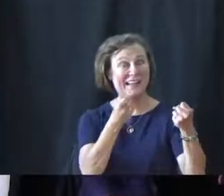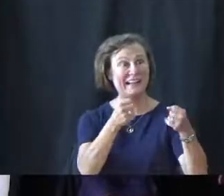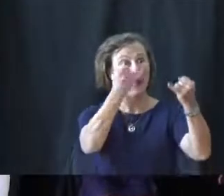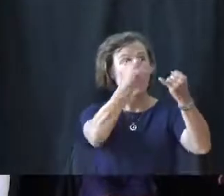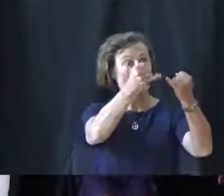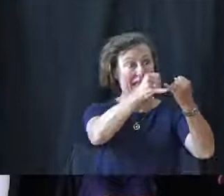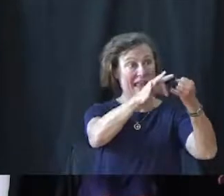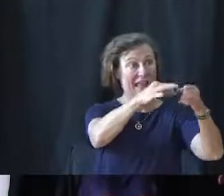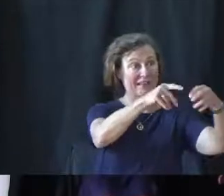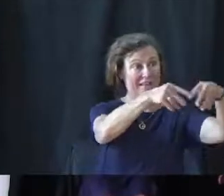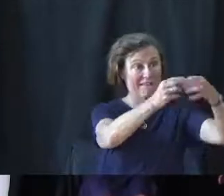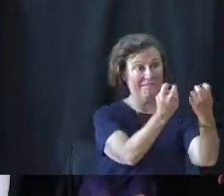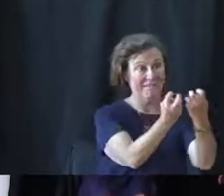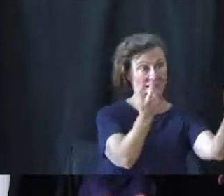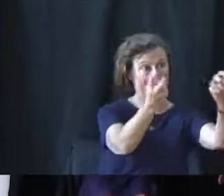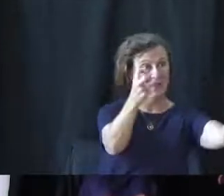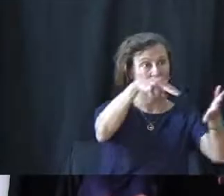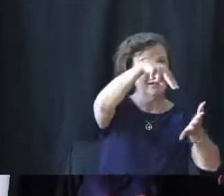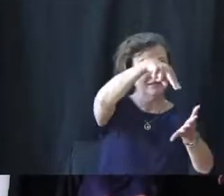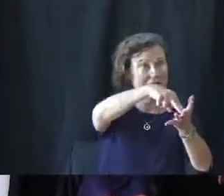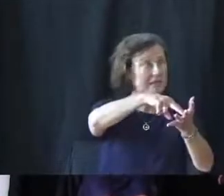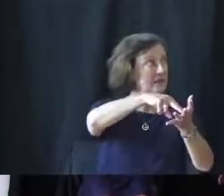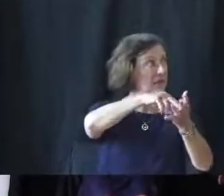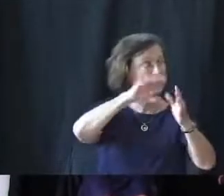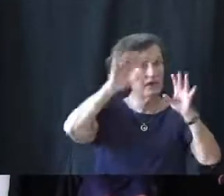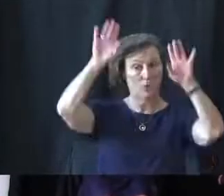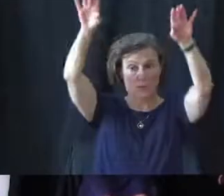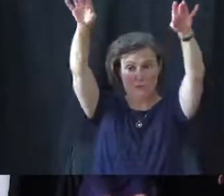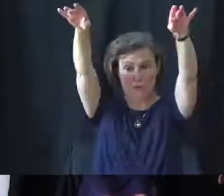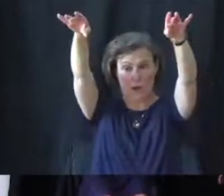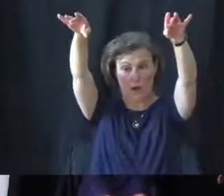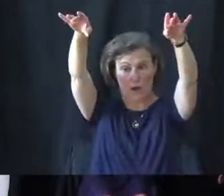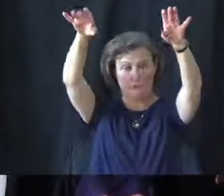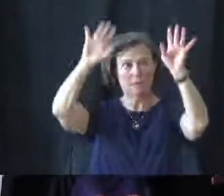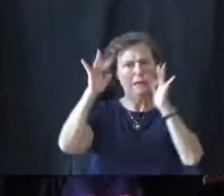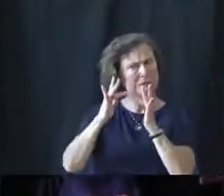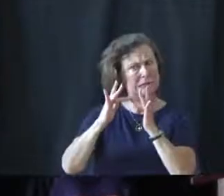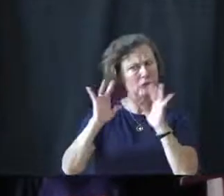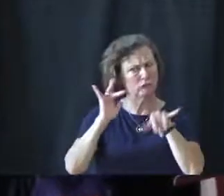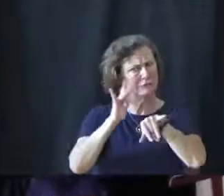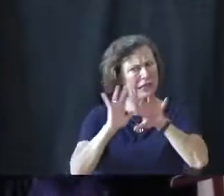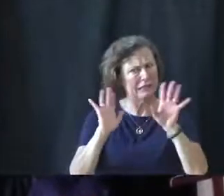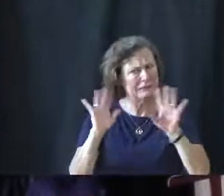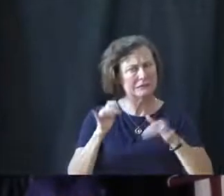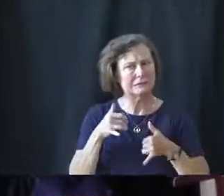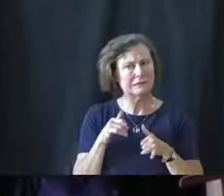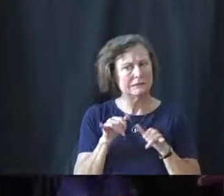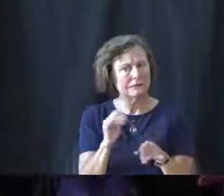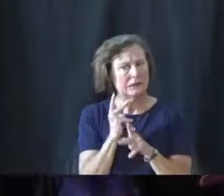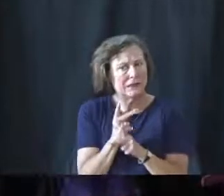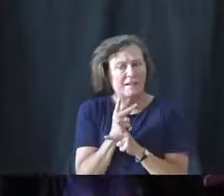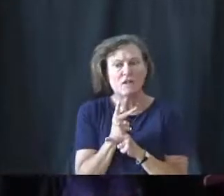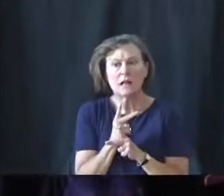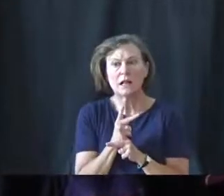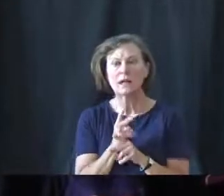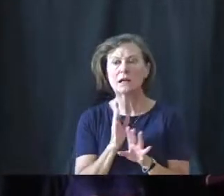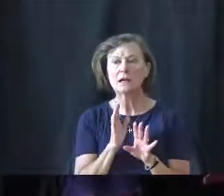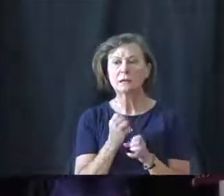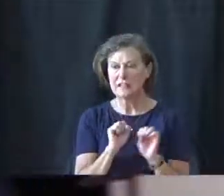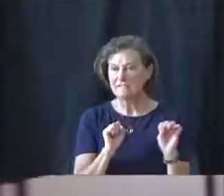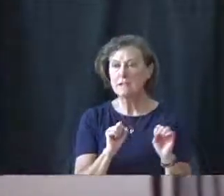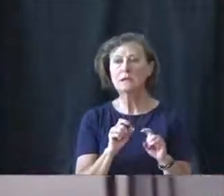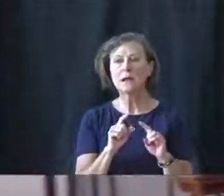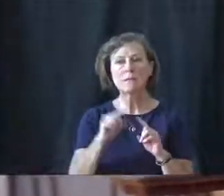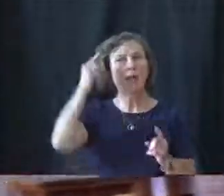aisle, if you could stand up and raise your arms, maybe don't touch now because we're still taking precautions. Just think